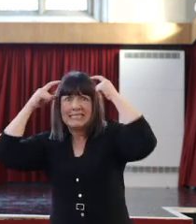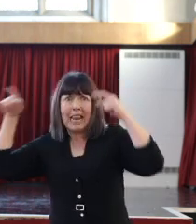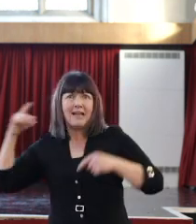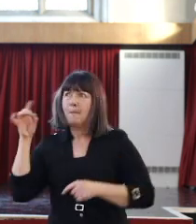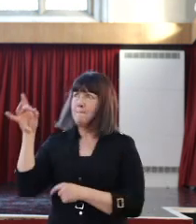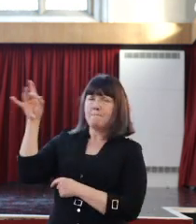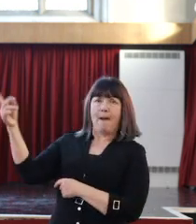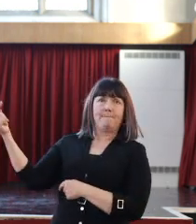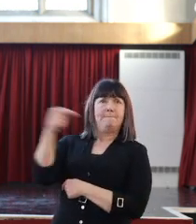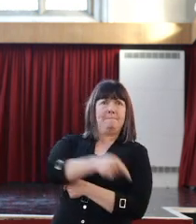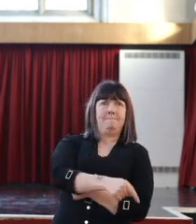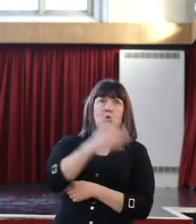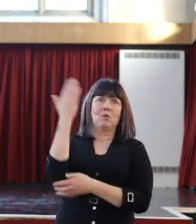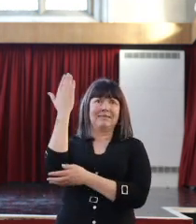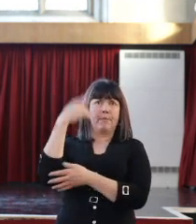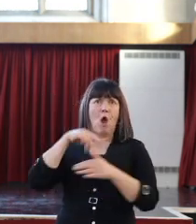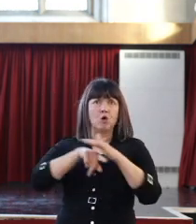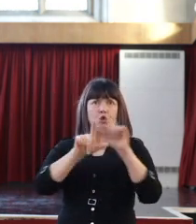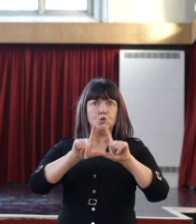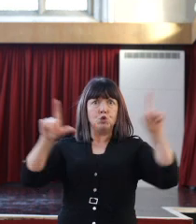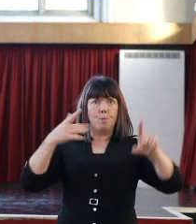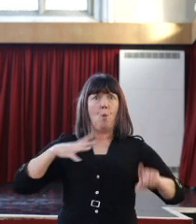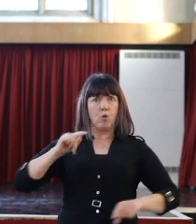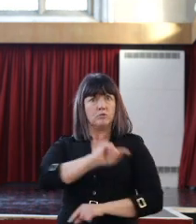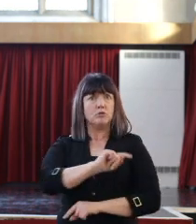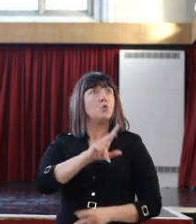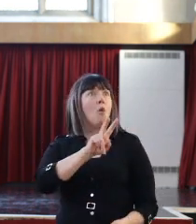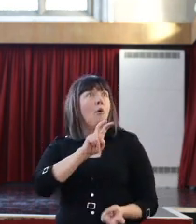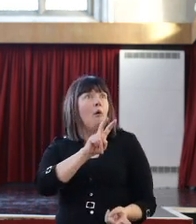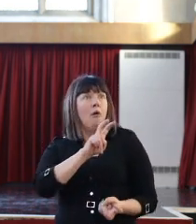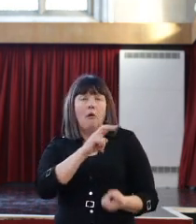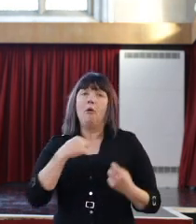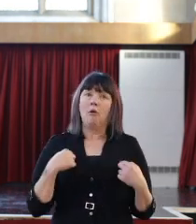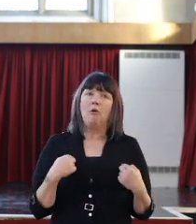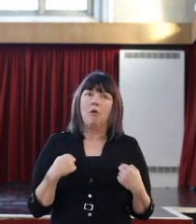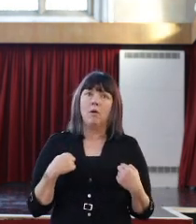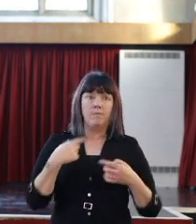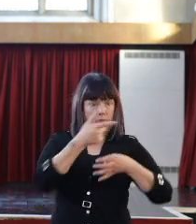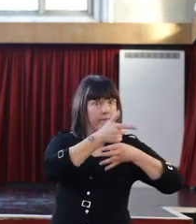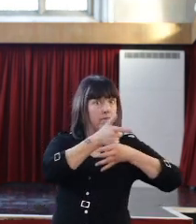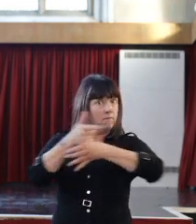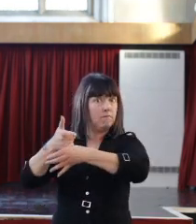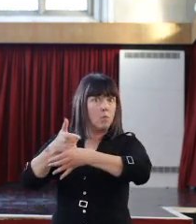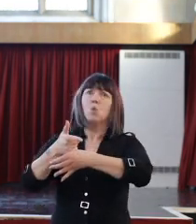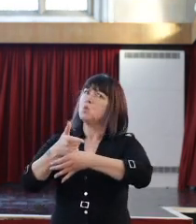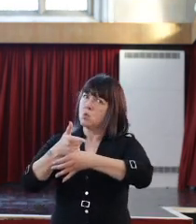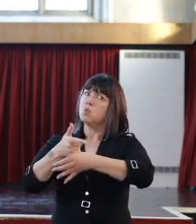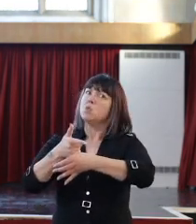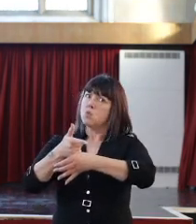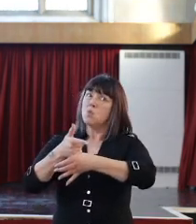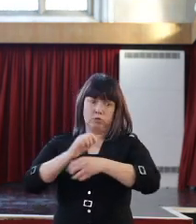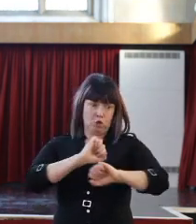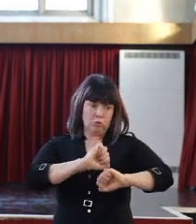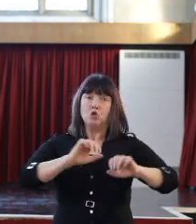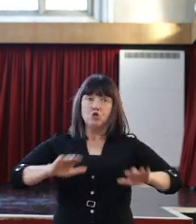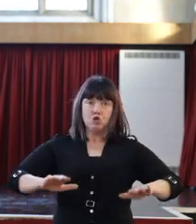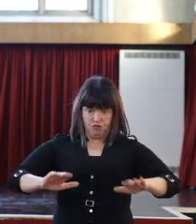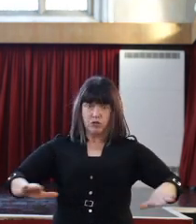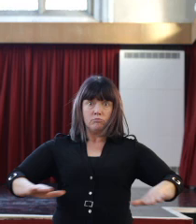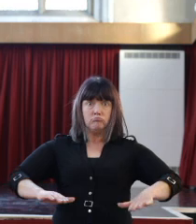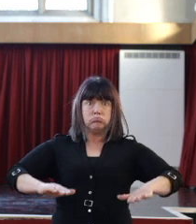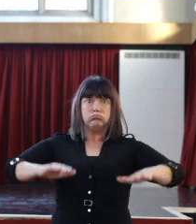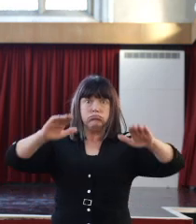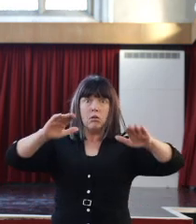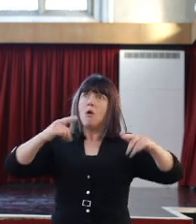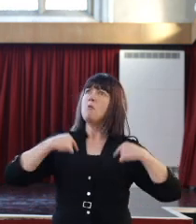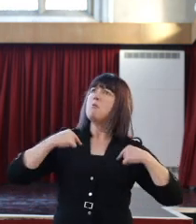quite hilarious to watch. So video is serious stuff, and kids can see big futures for themselves online as influencers